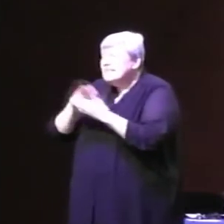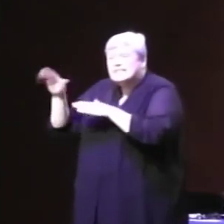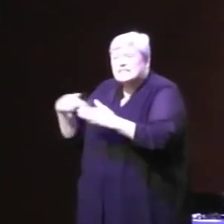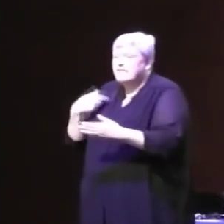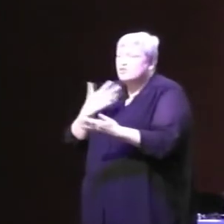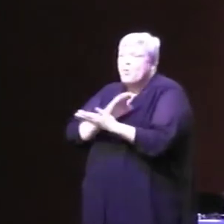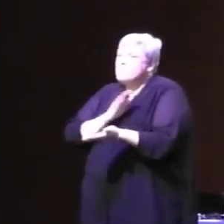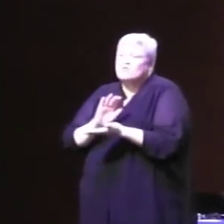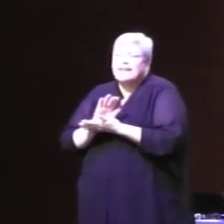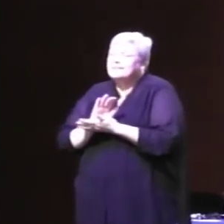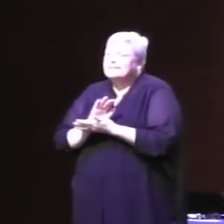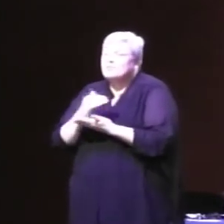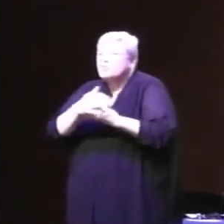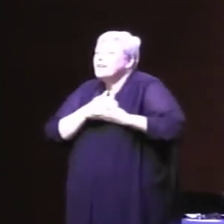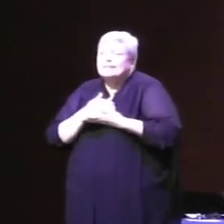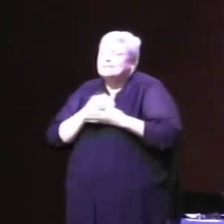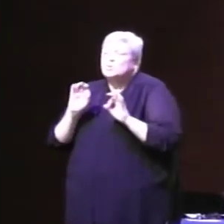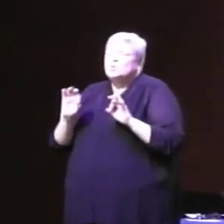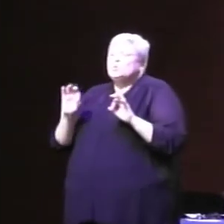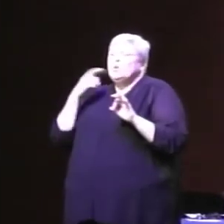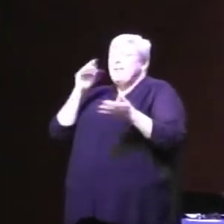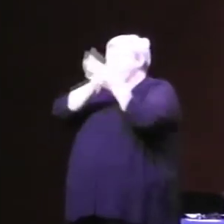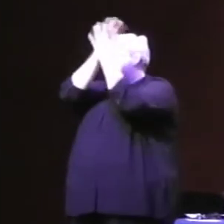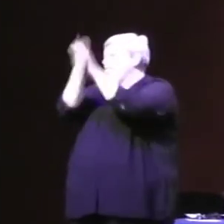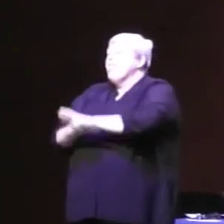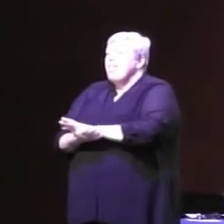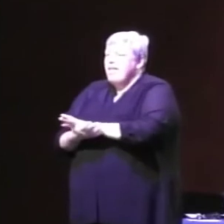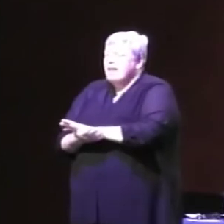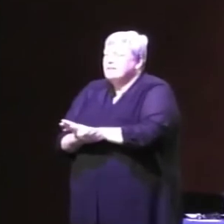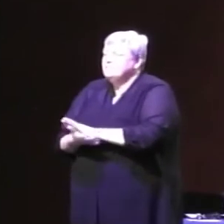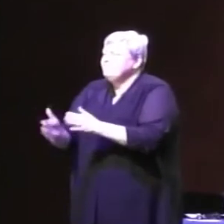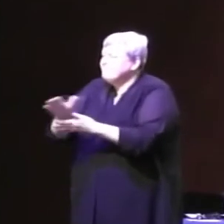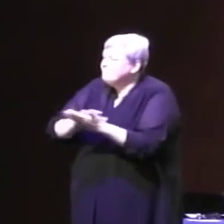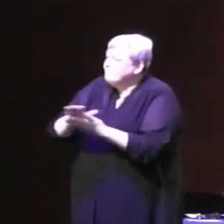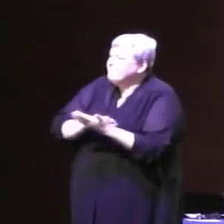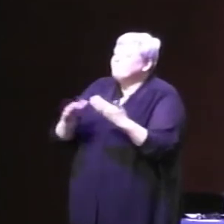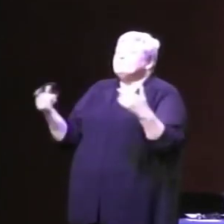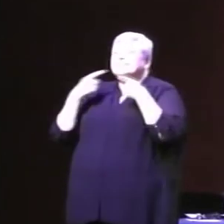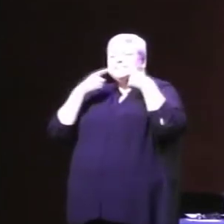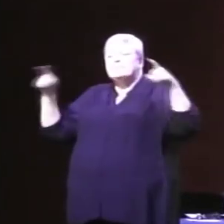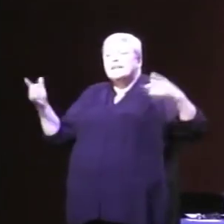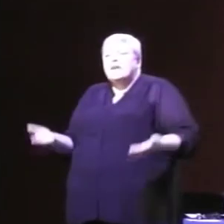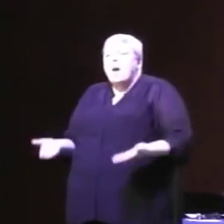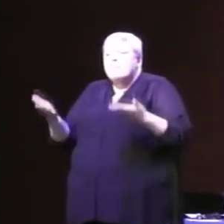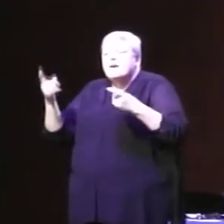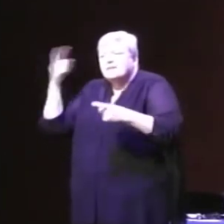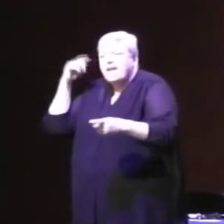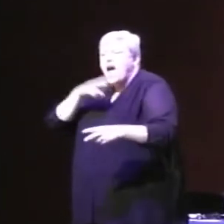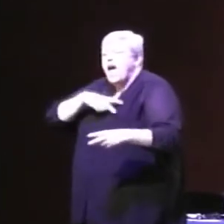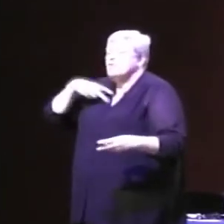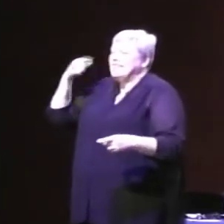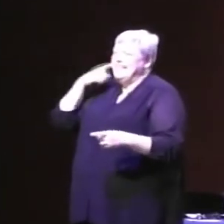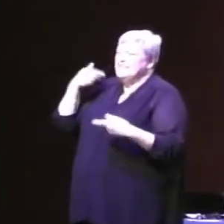being protected. Rather, our services are being decimated while demand rises and councillors take the easy way out by following